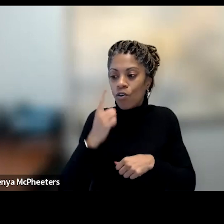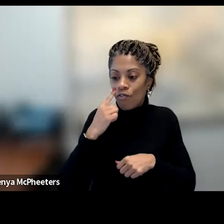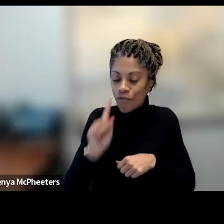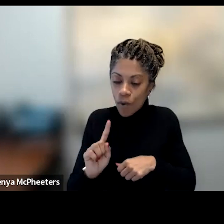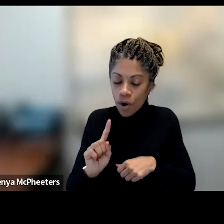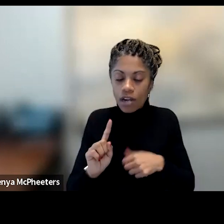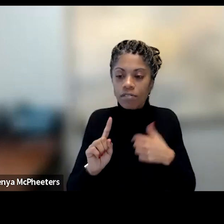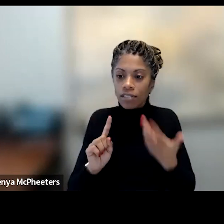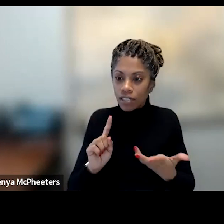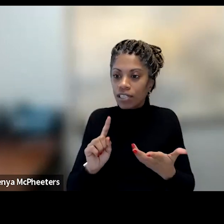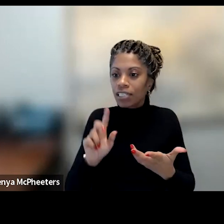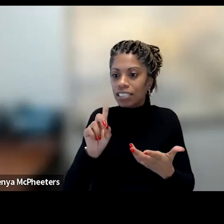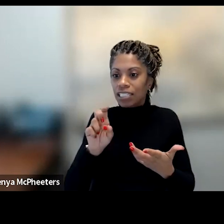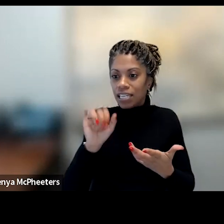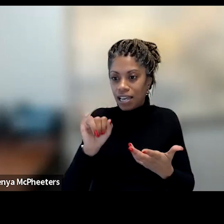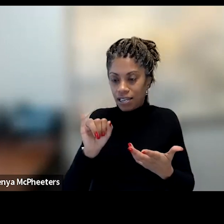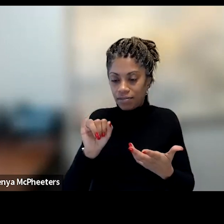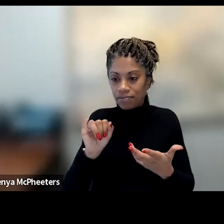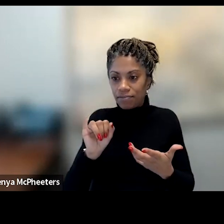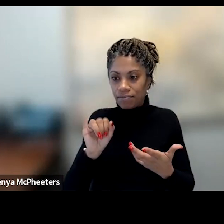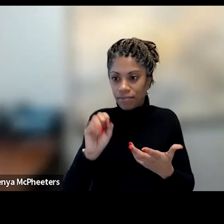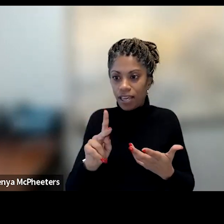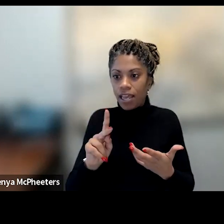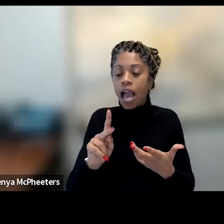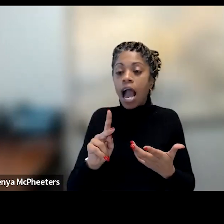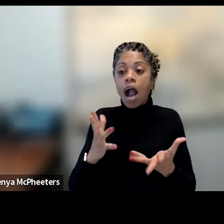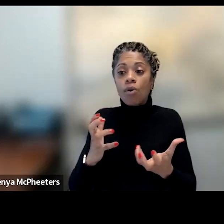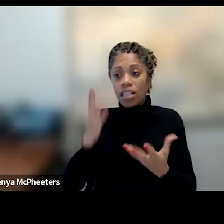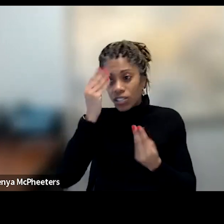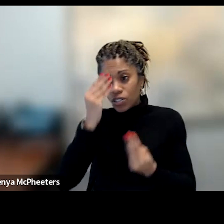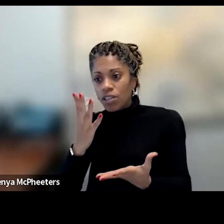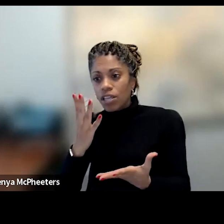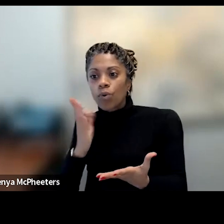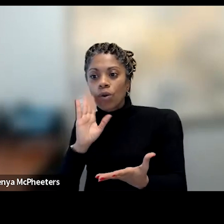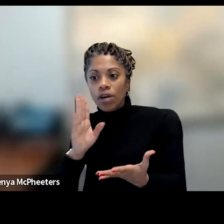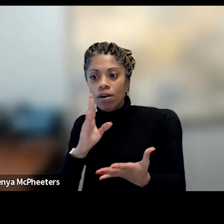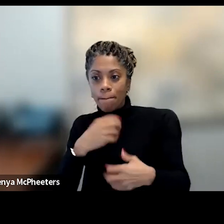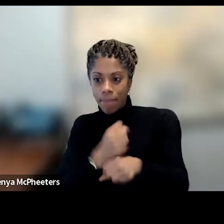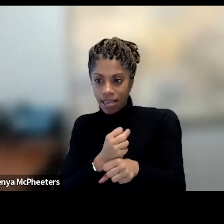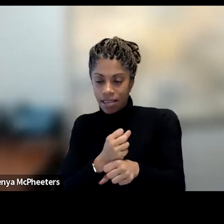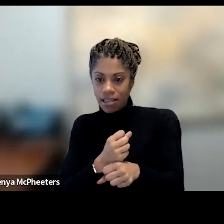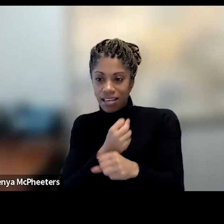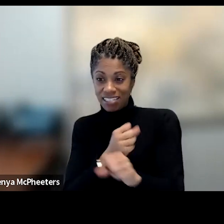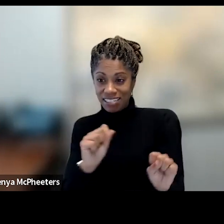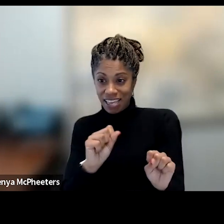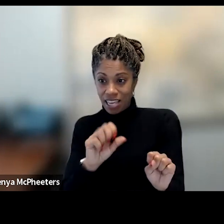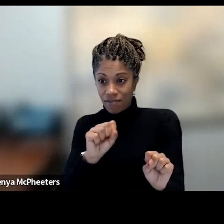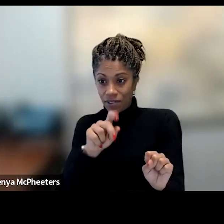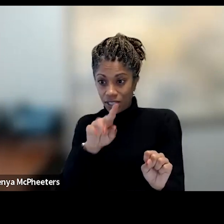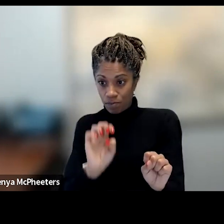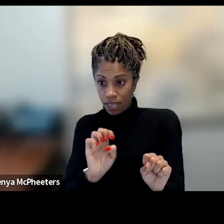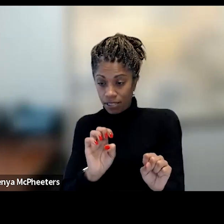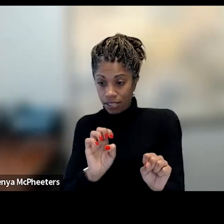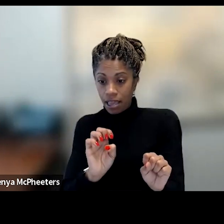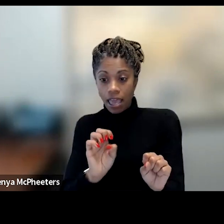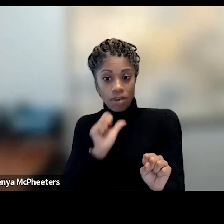up, is that we're going to create a safe space. And I always pause everyone on that, because we haven't negotiated what safe means for you. So